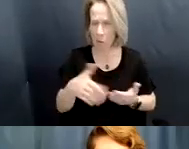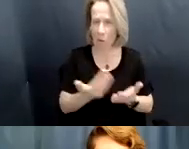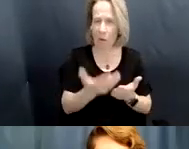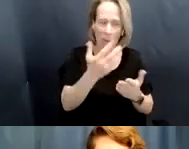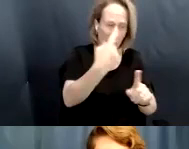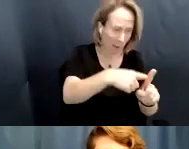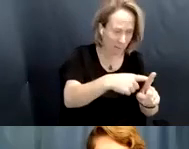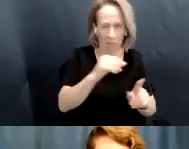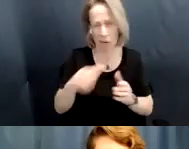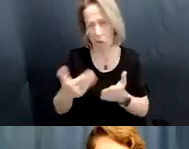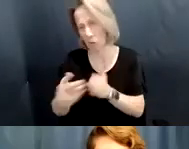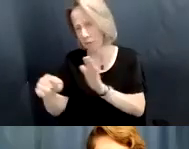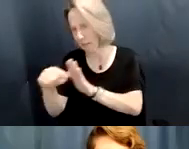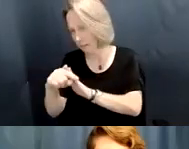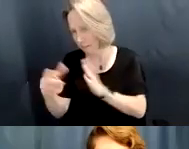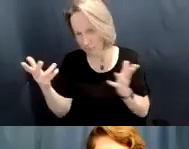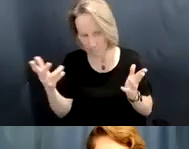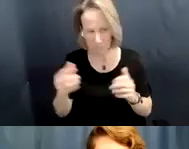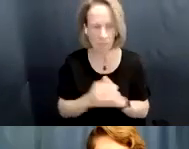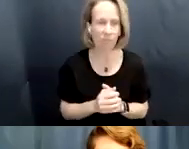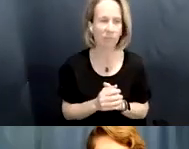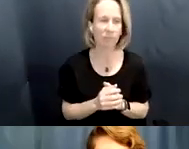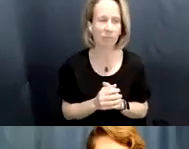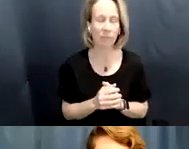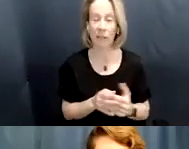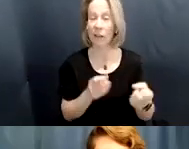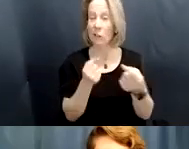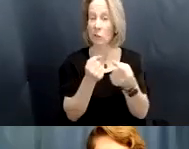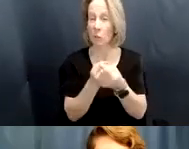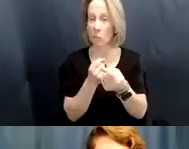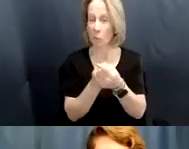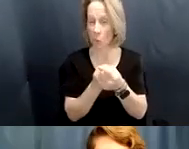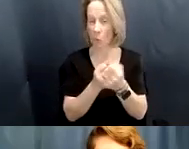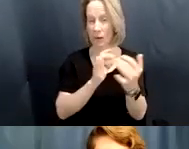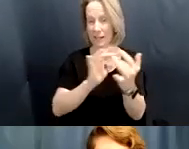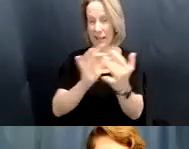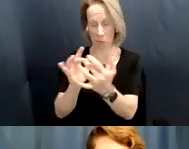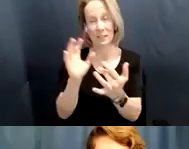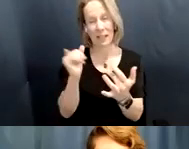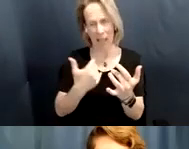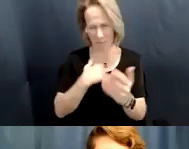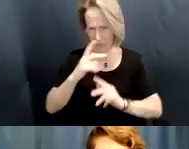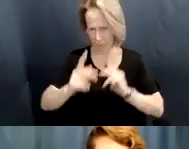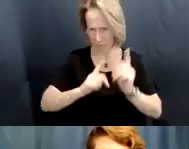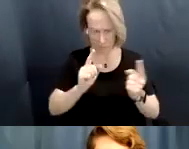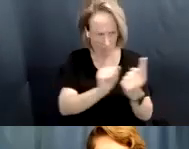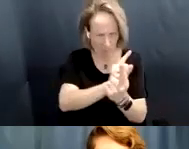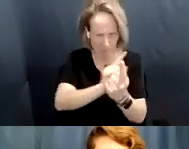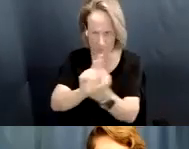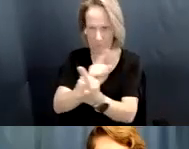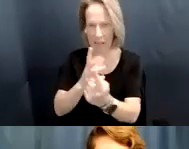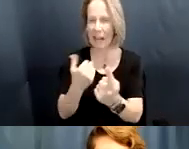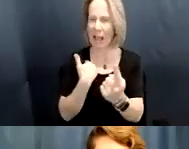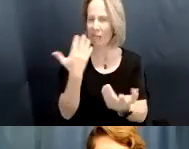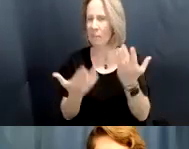Support networks. So just remember to help them identify emergency contacts and establish a code word with them,